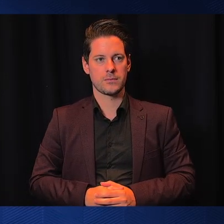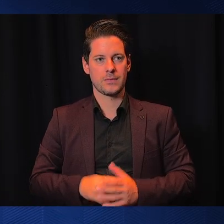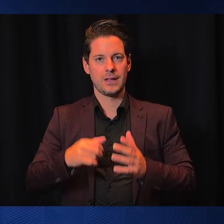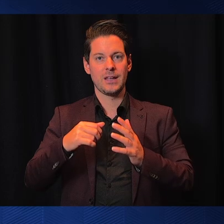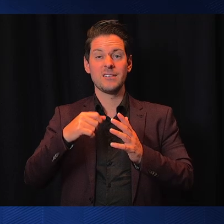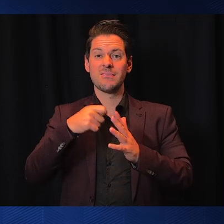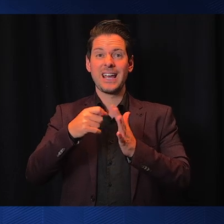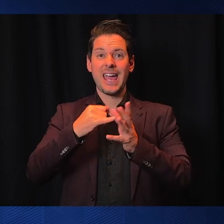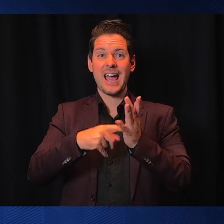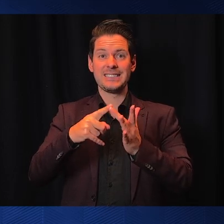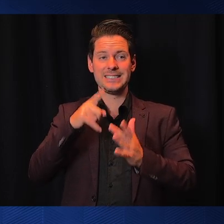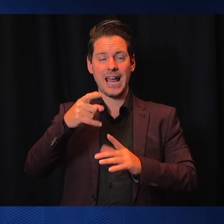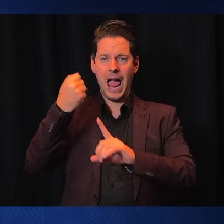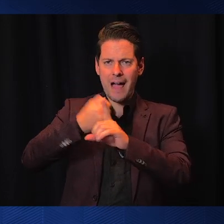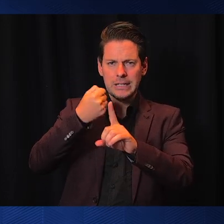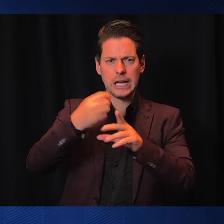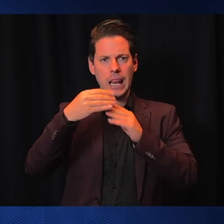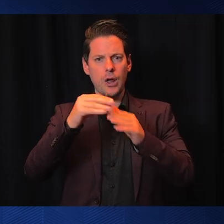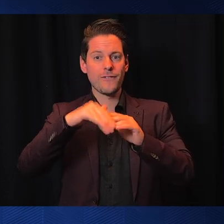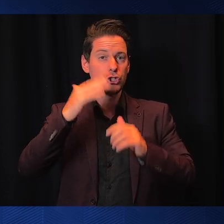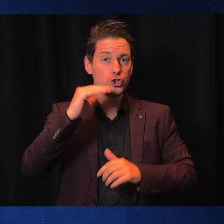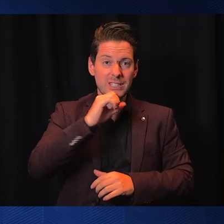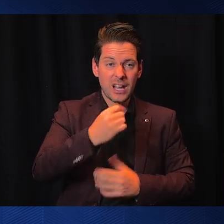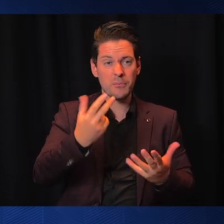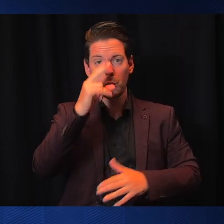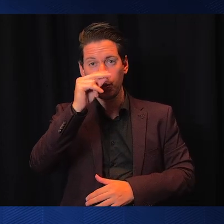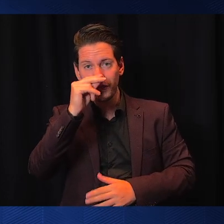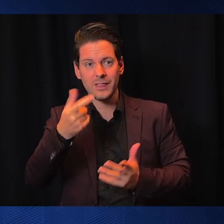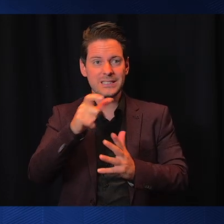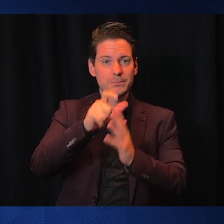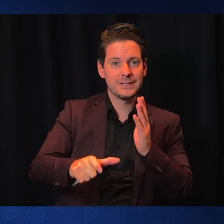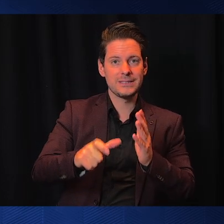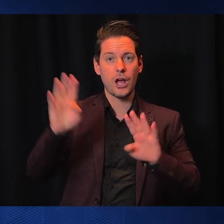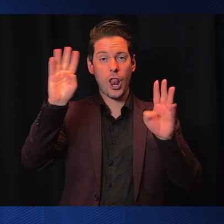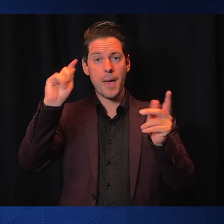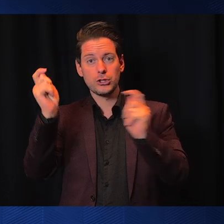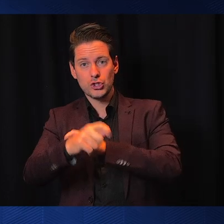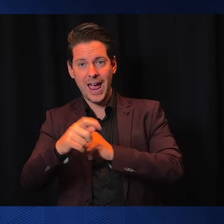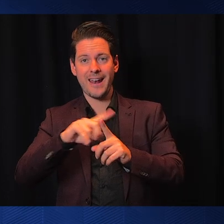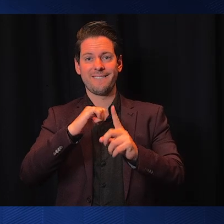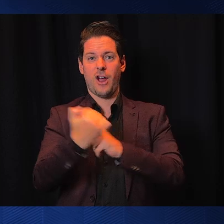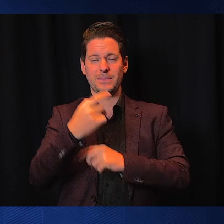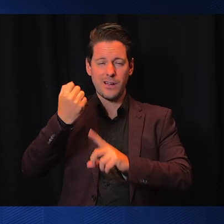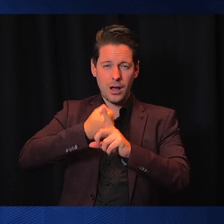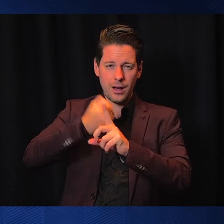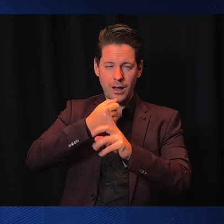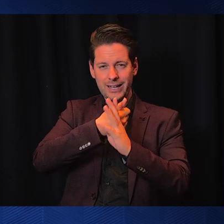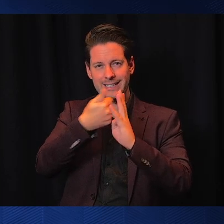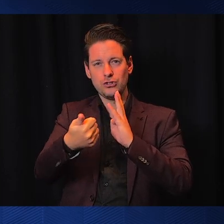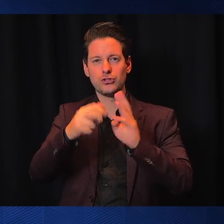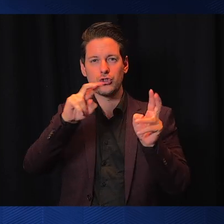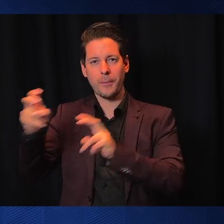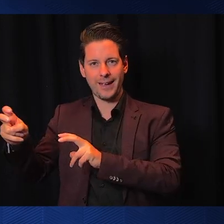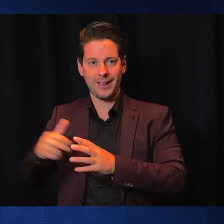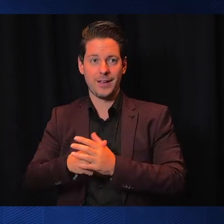Kiasi is an advocate and leader on issues related to gender, youth, disability, climate change, and the environment, and obviously has been